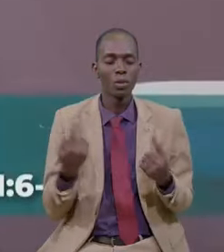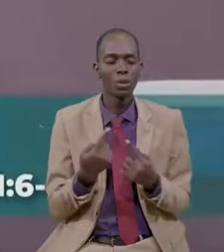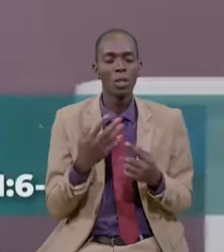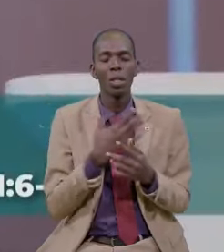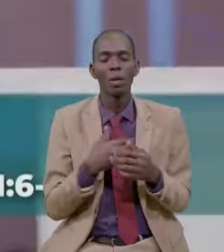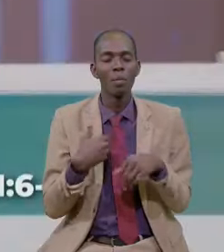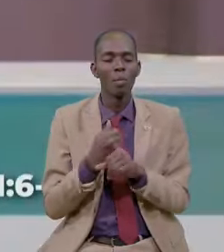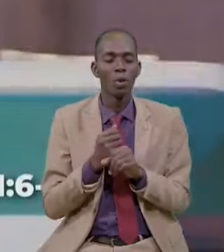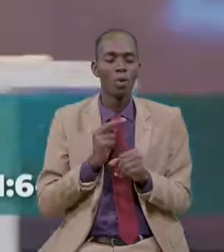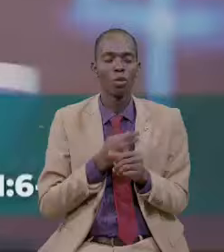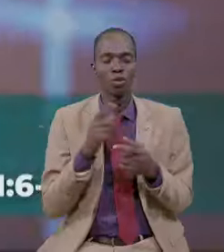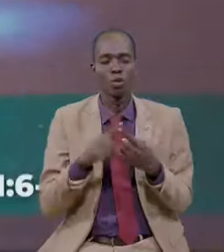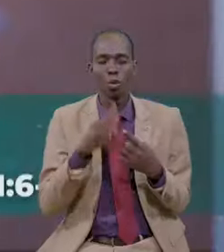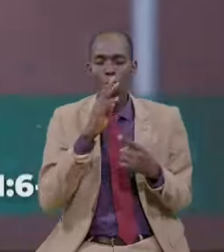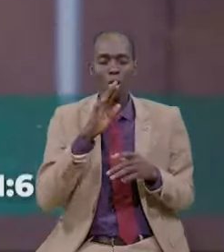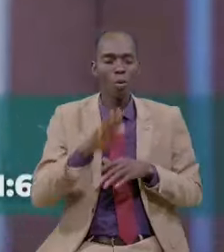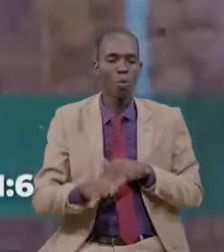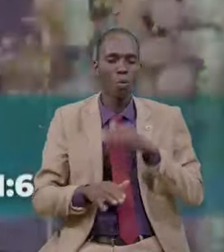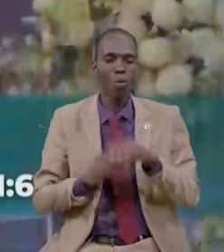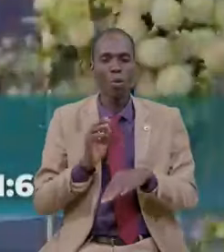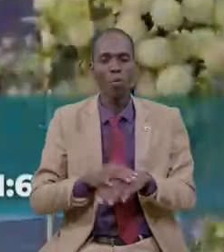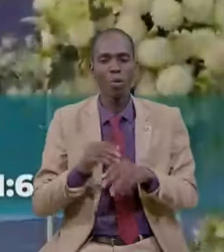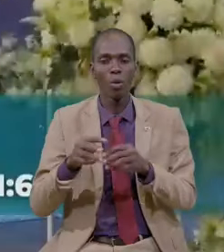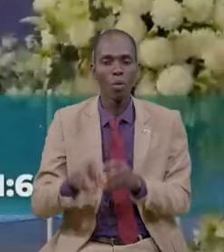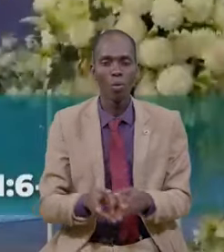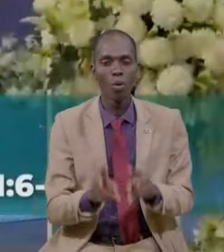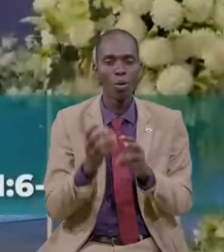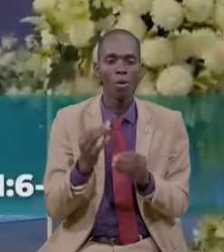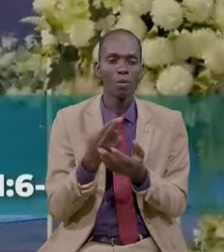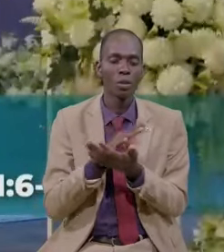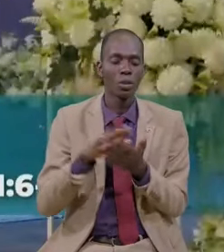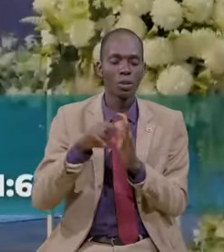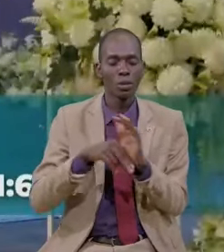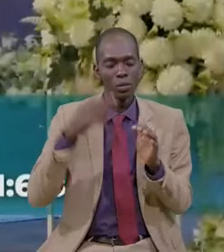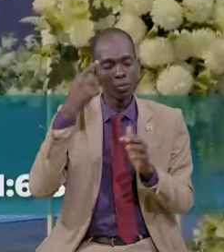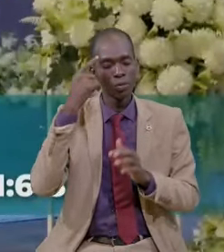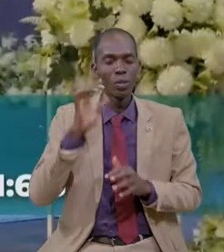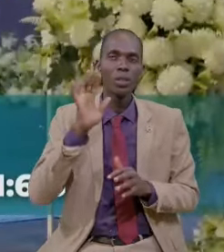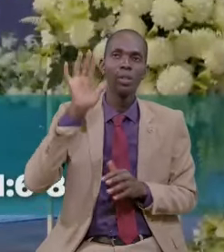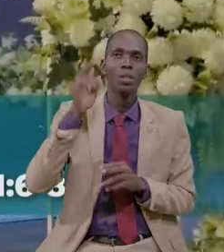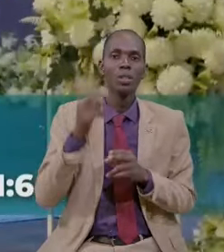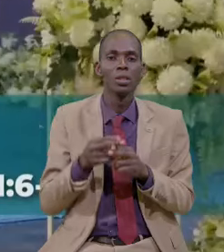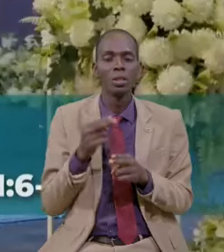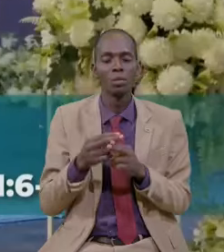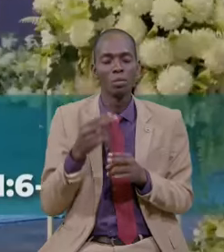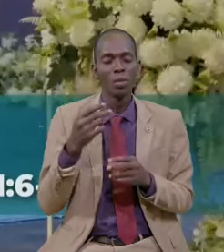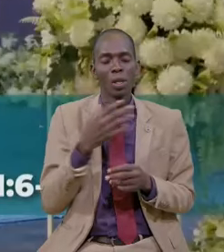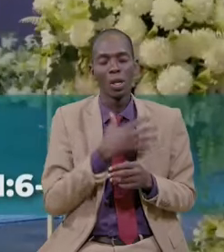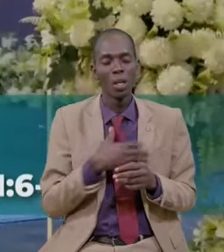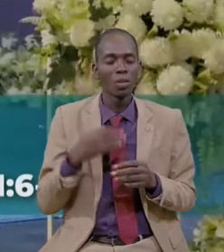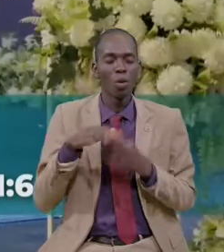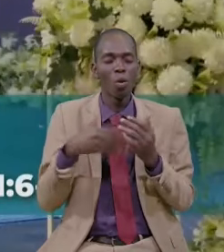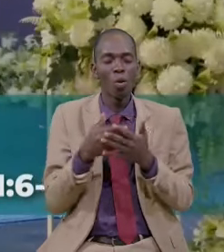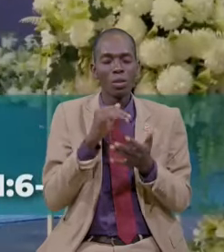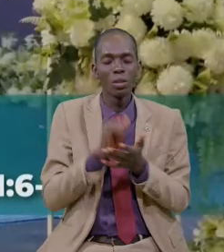be walking in the path of righteousness for his name's sake. All that is now available,